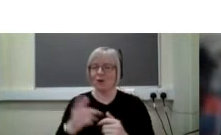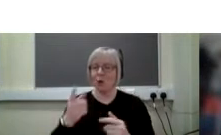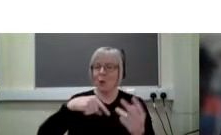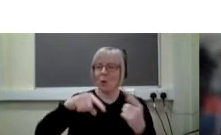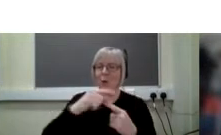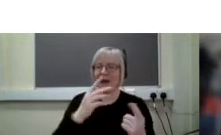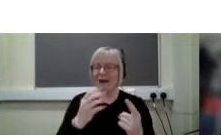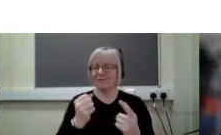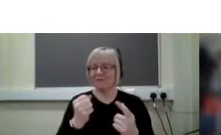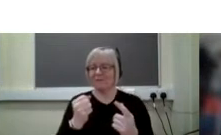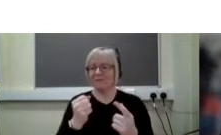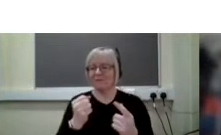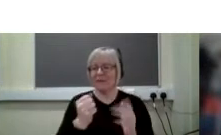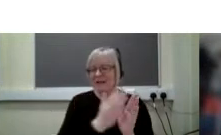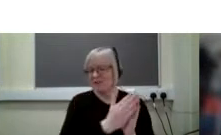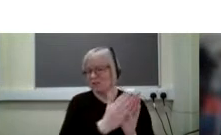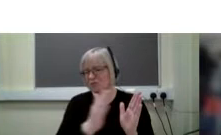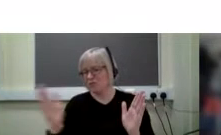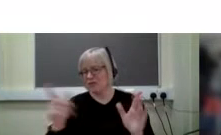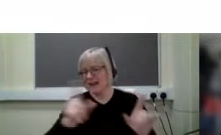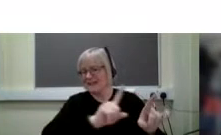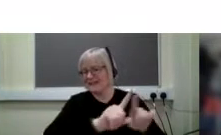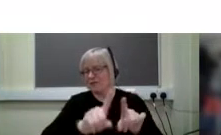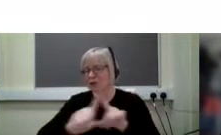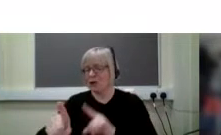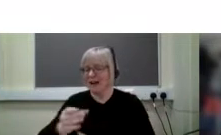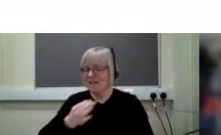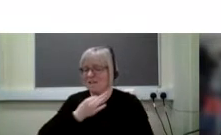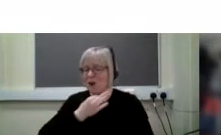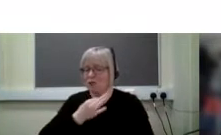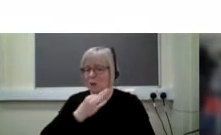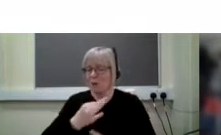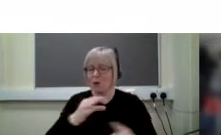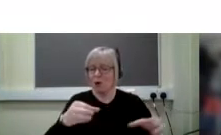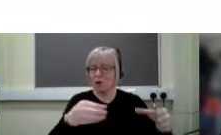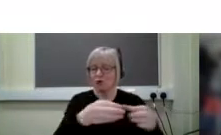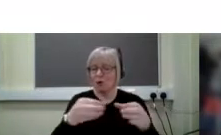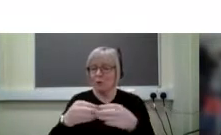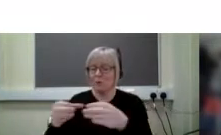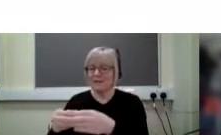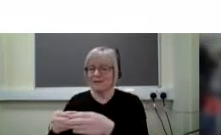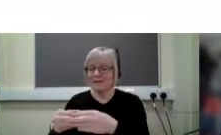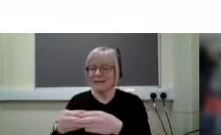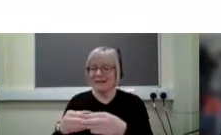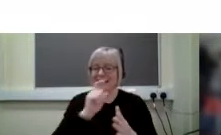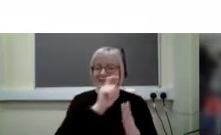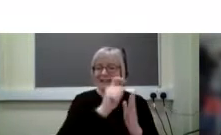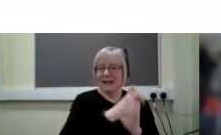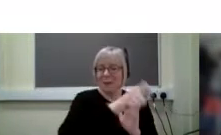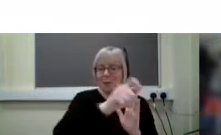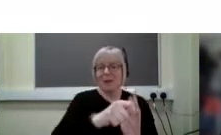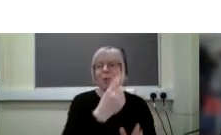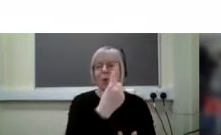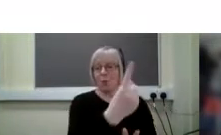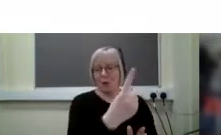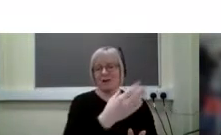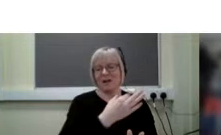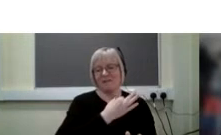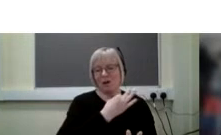of vulnerable groups, of which people with disabilities is but one, and they're very diverse in between,